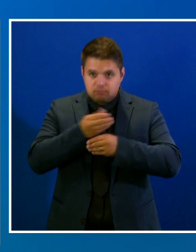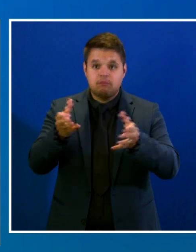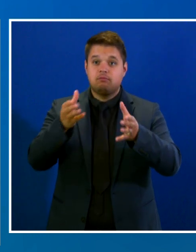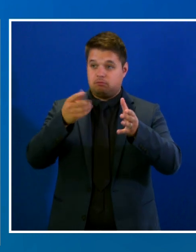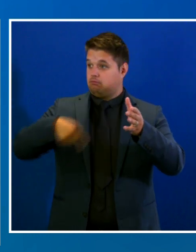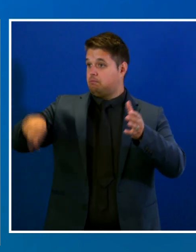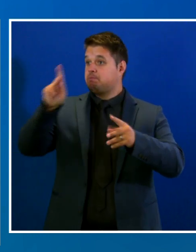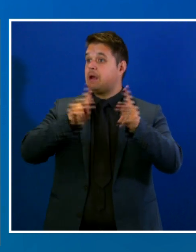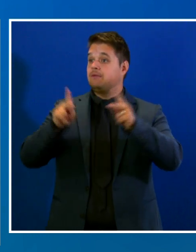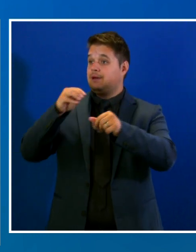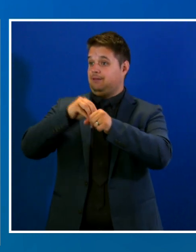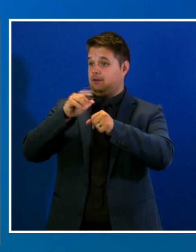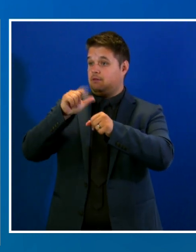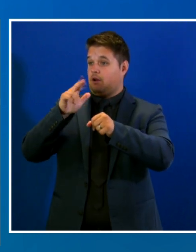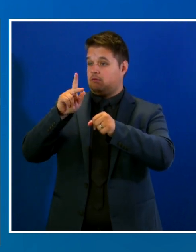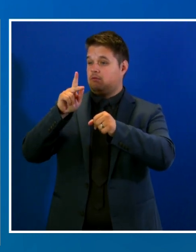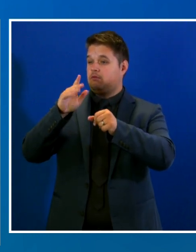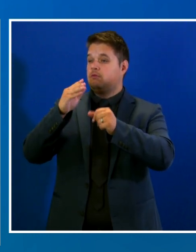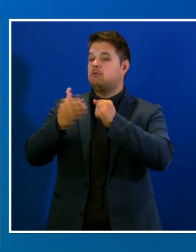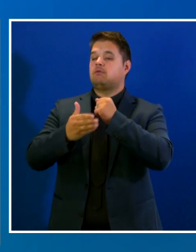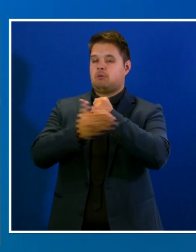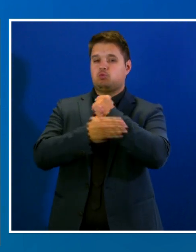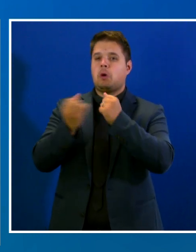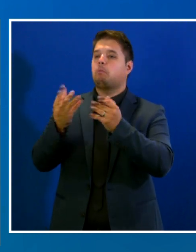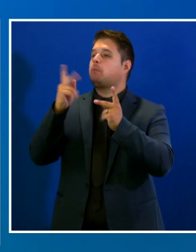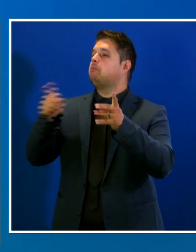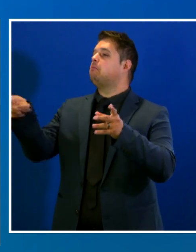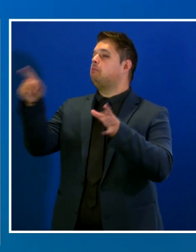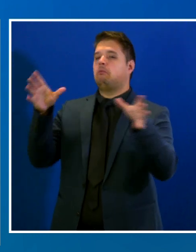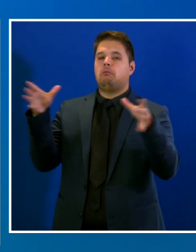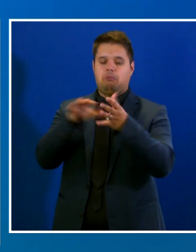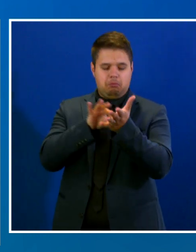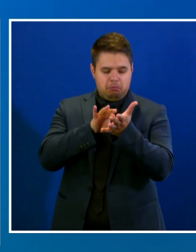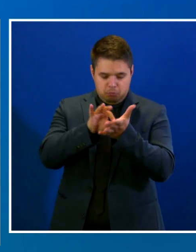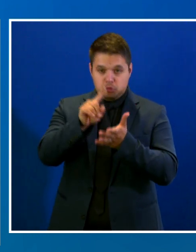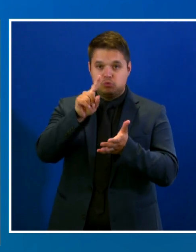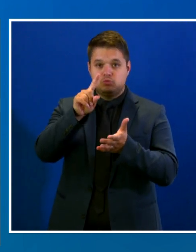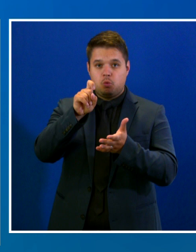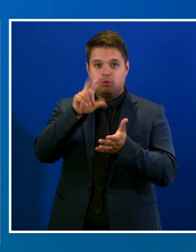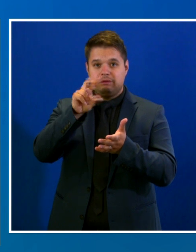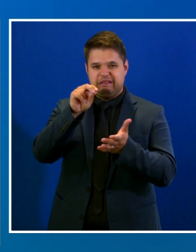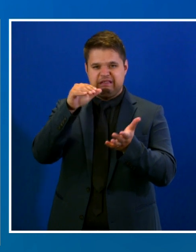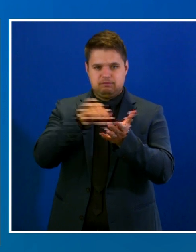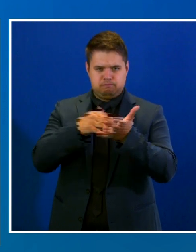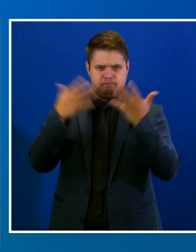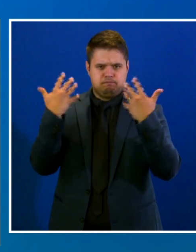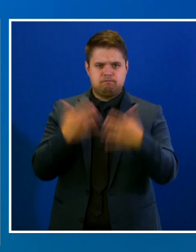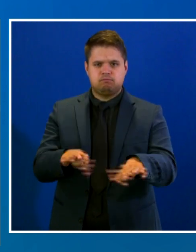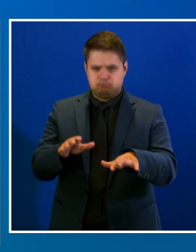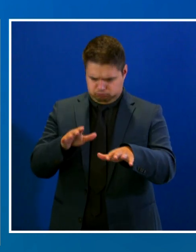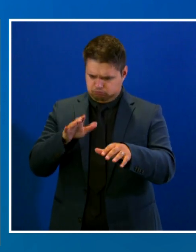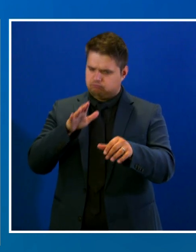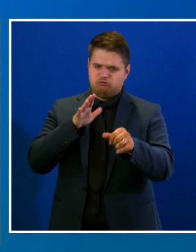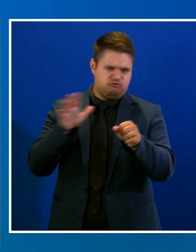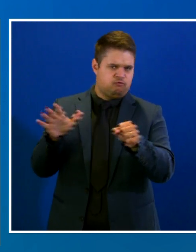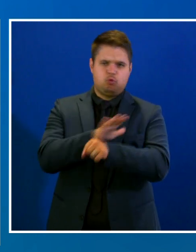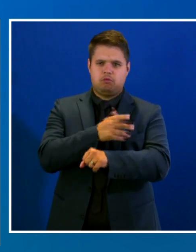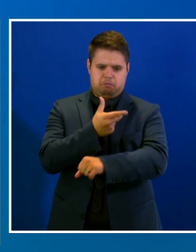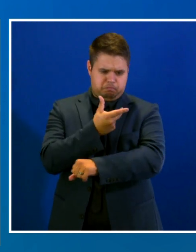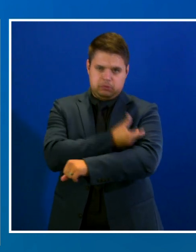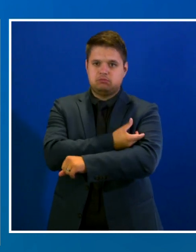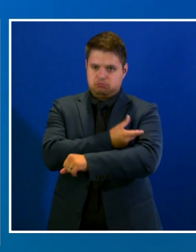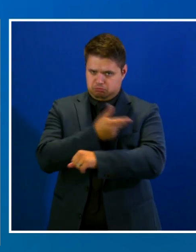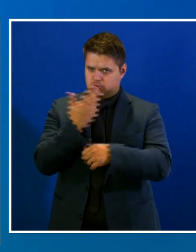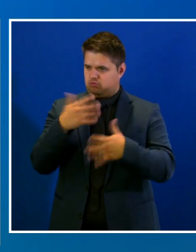130,000 people, more than a quarter of our residents, have completed their vaccinations. Every week, our